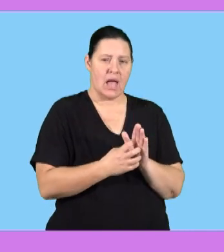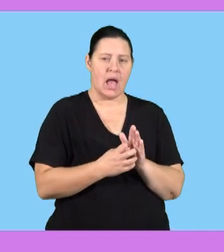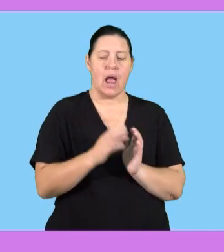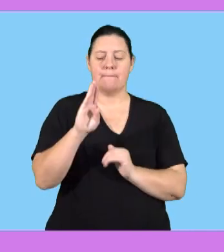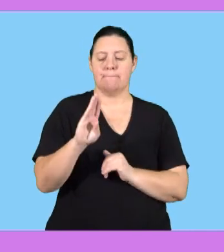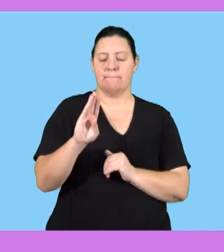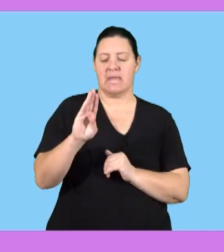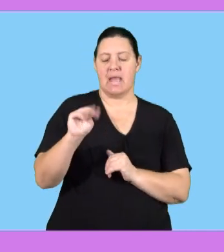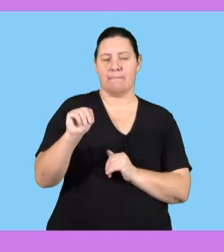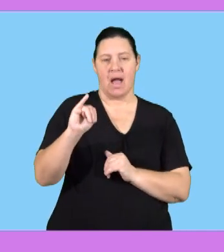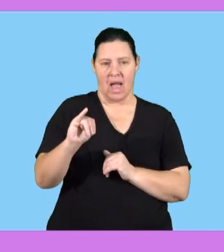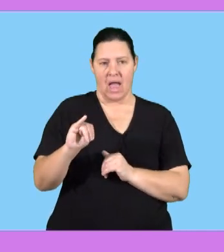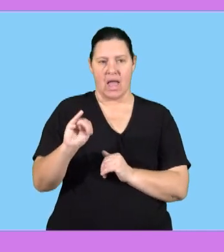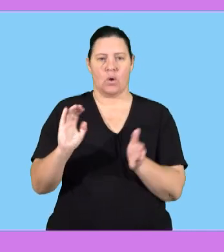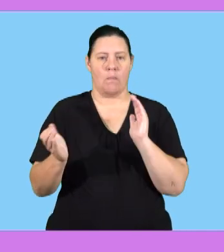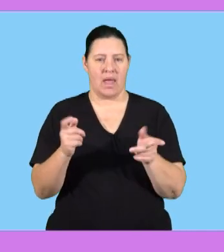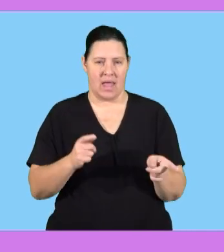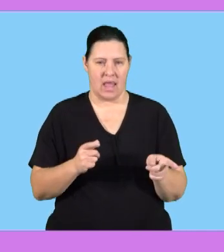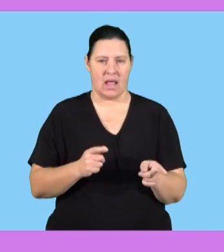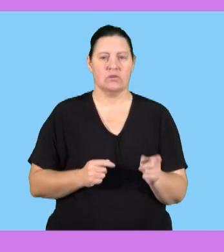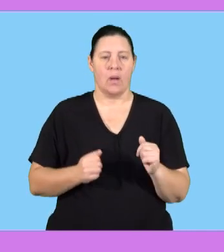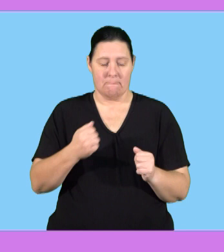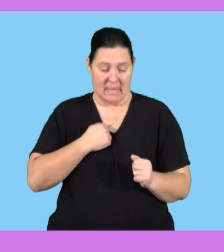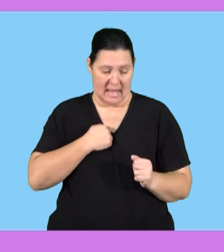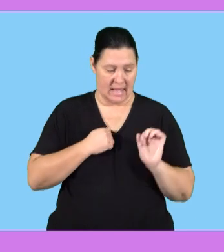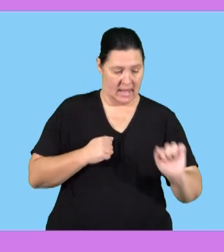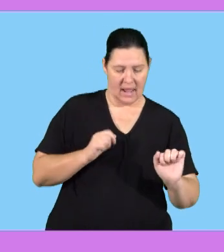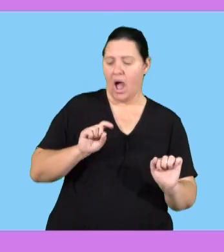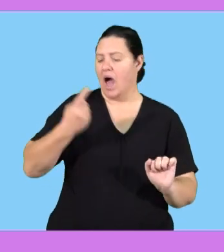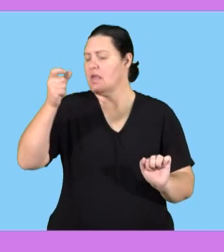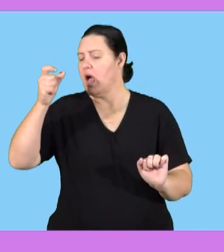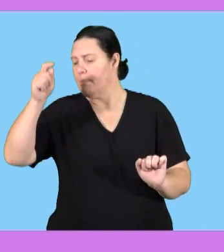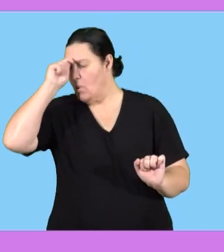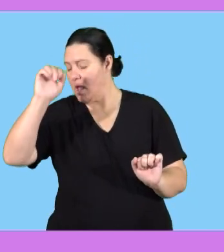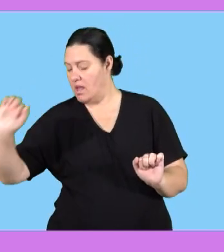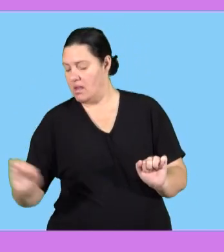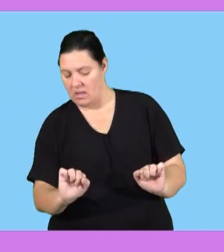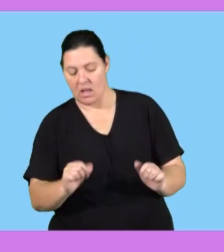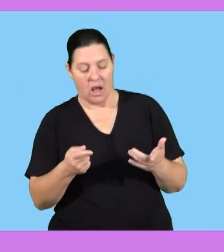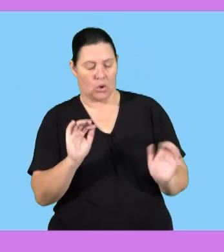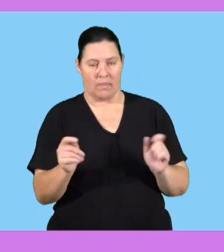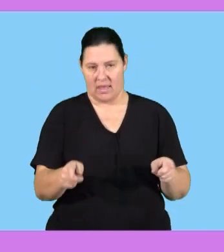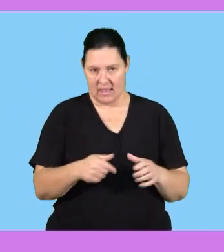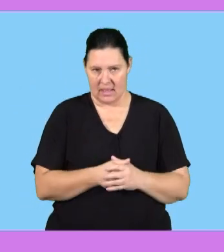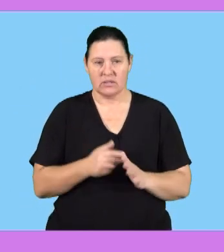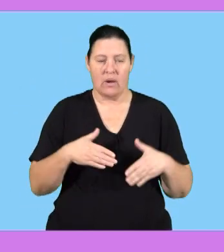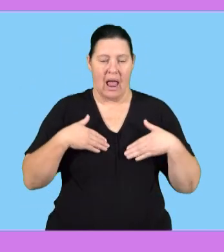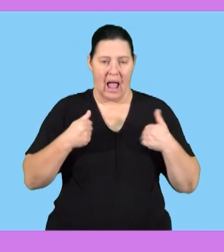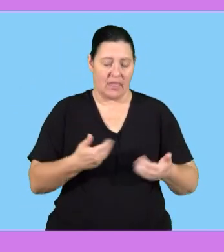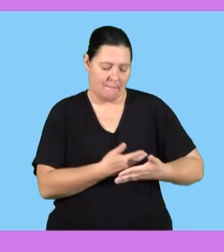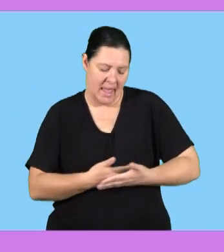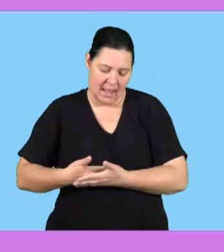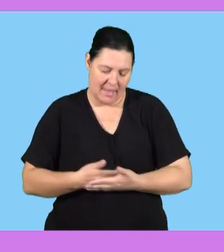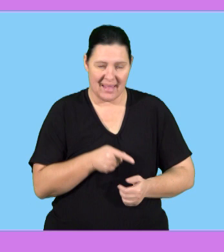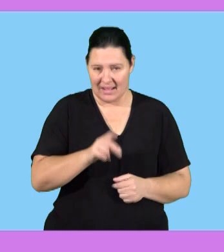the BMI of a child versus the one of his or her age group. It is also used to determine the health status of